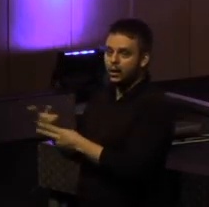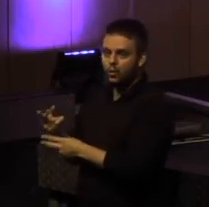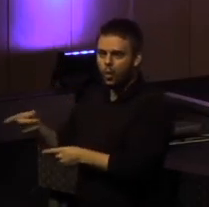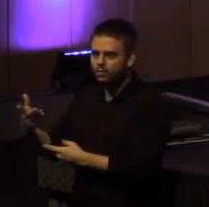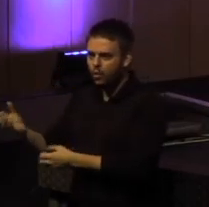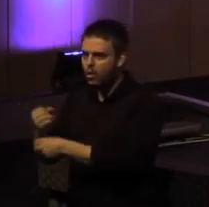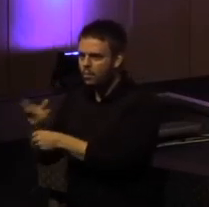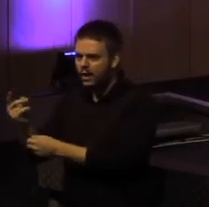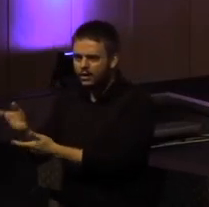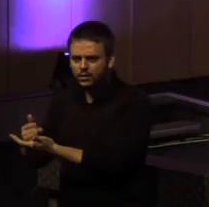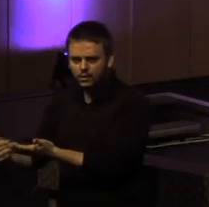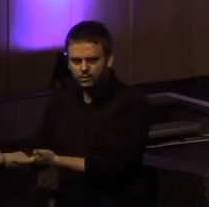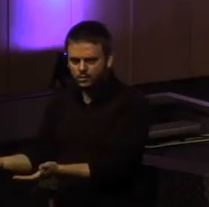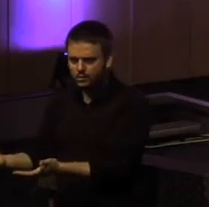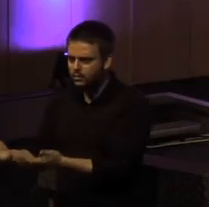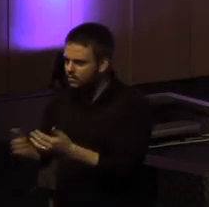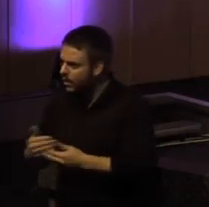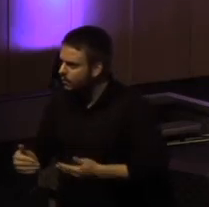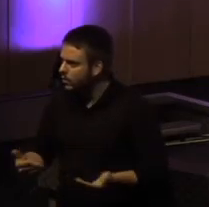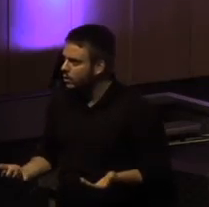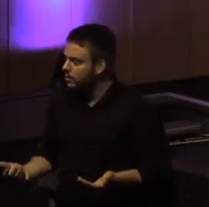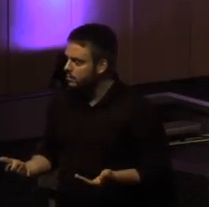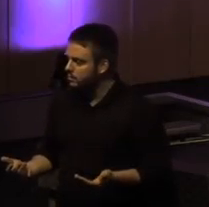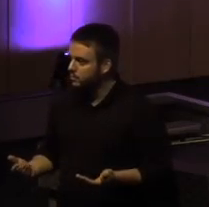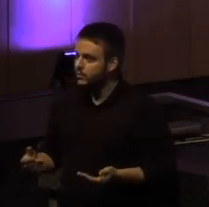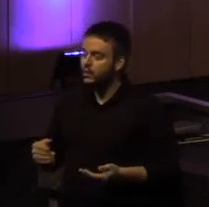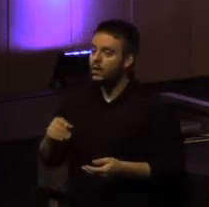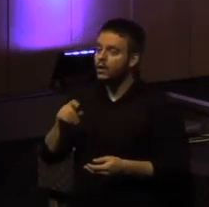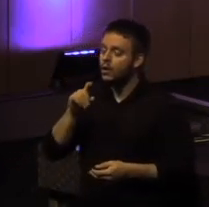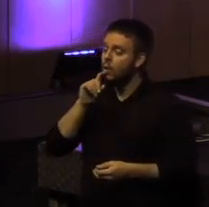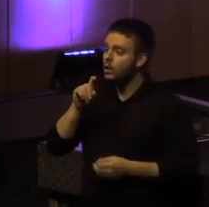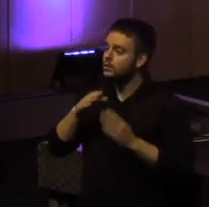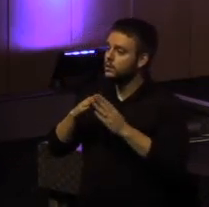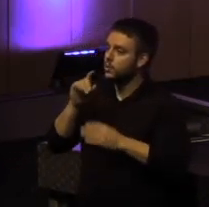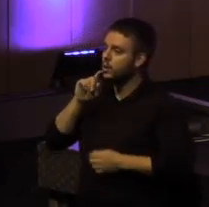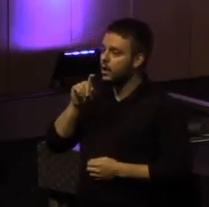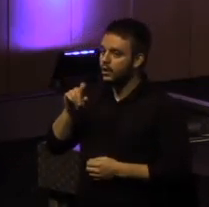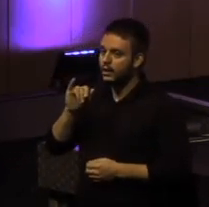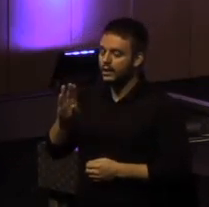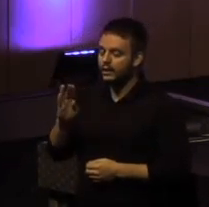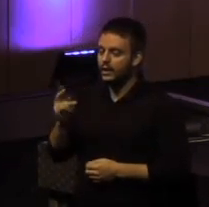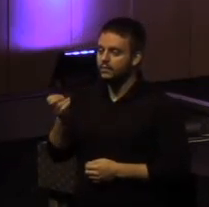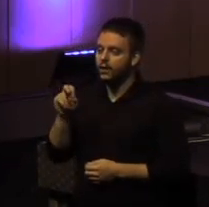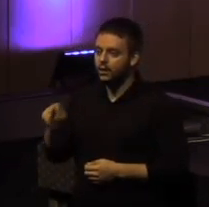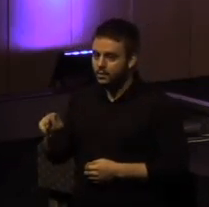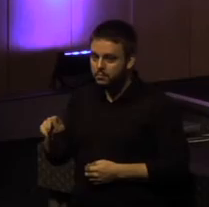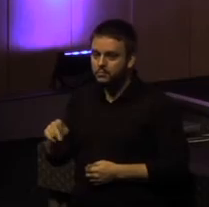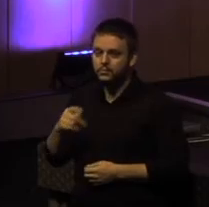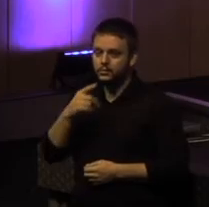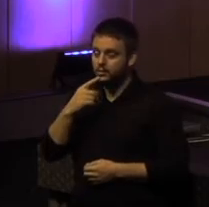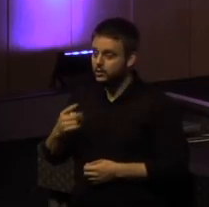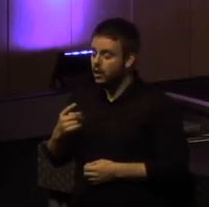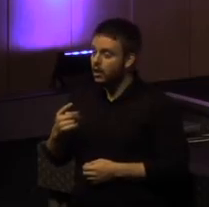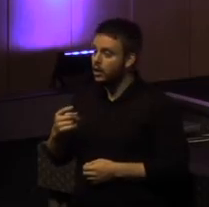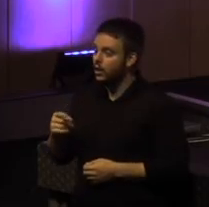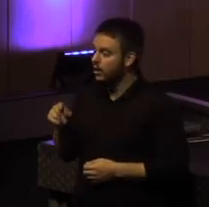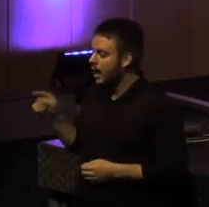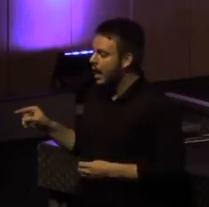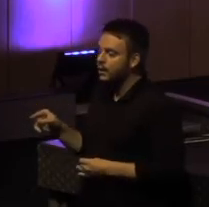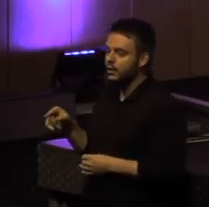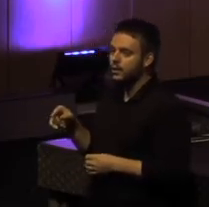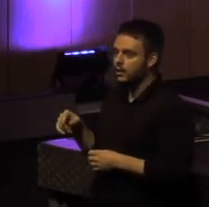when a body is allowed to lay out like that? That instantly sends the message that his life is not of value. That